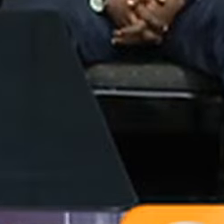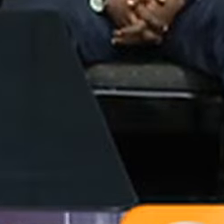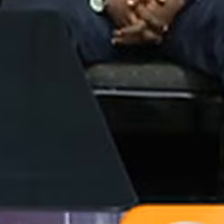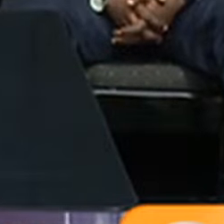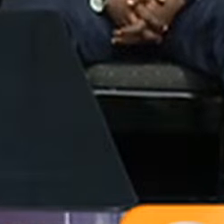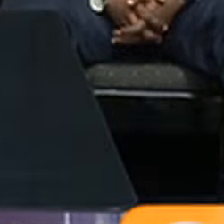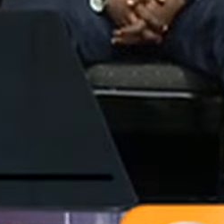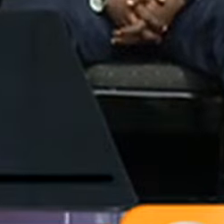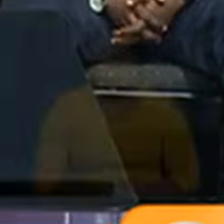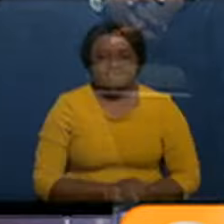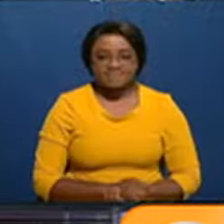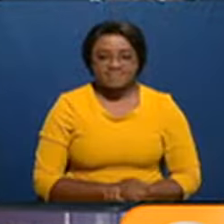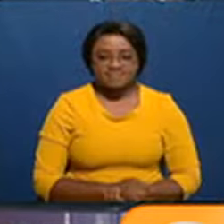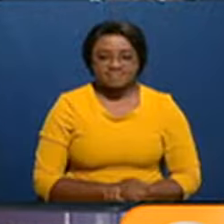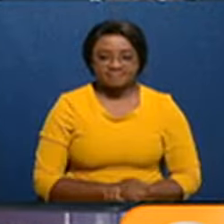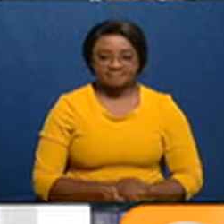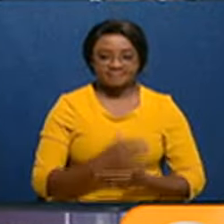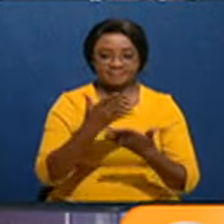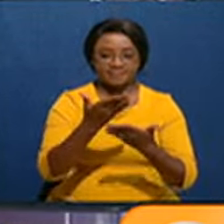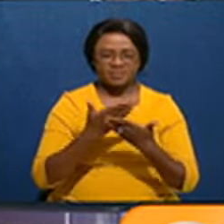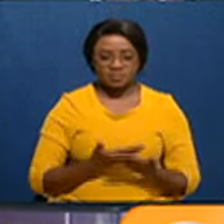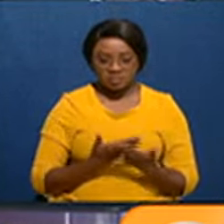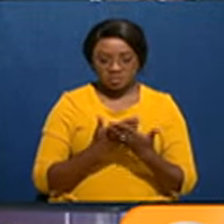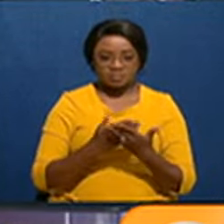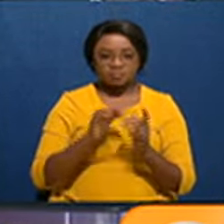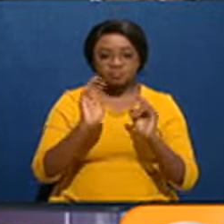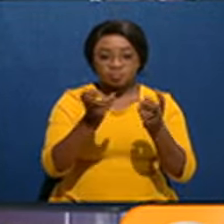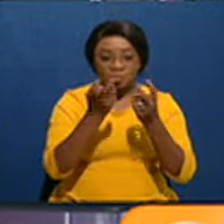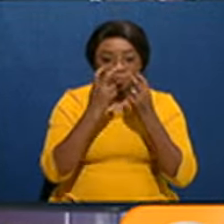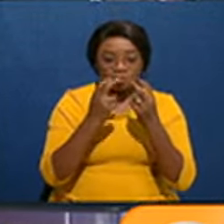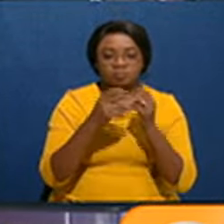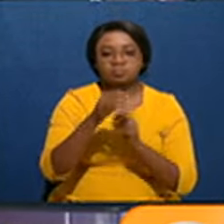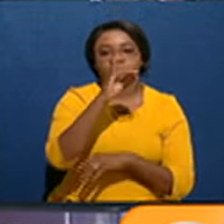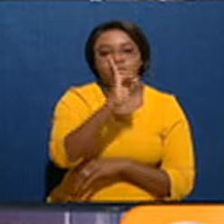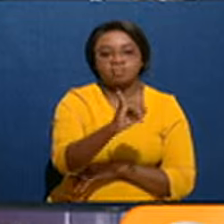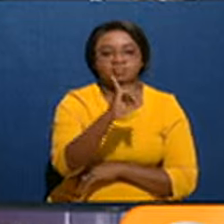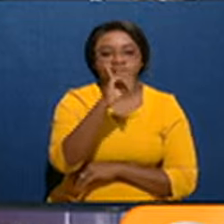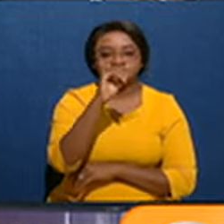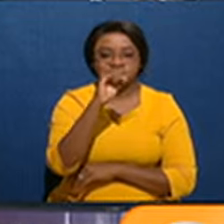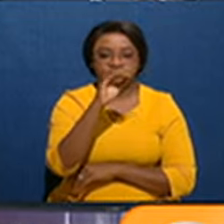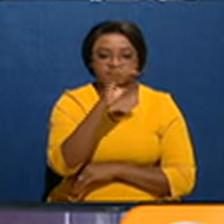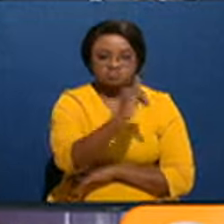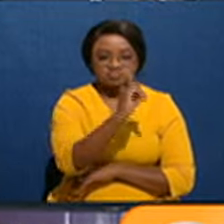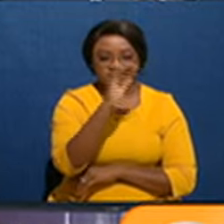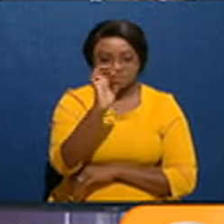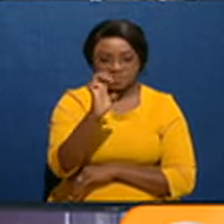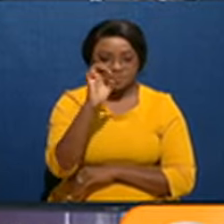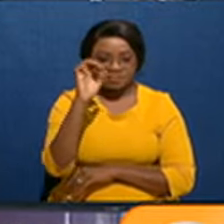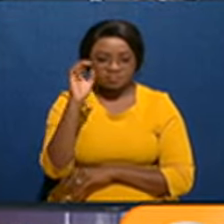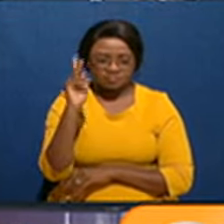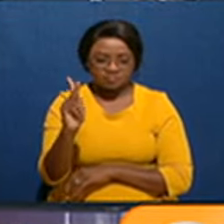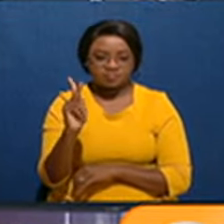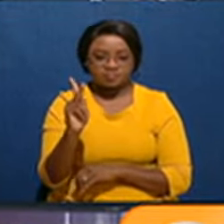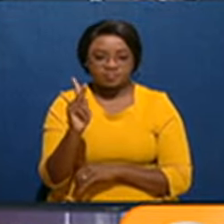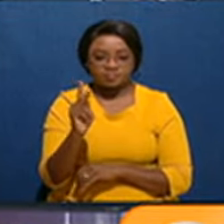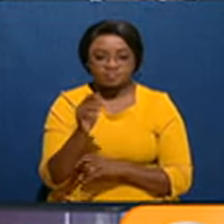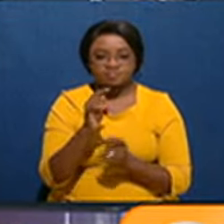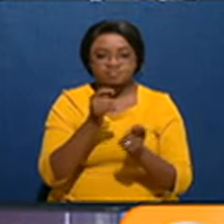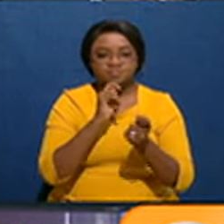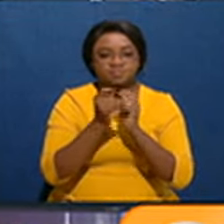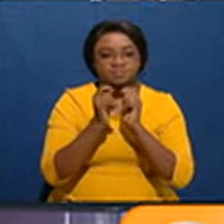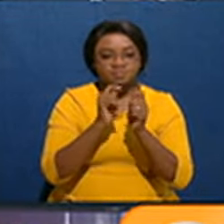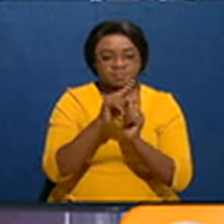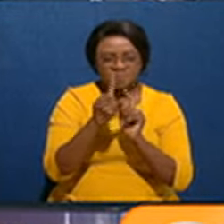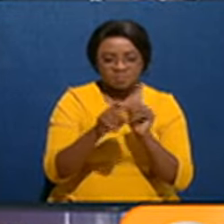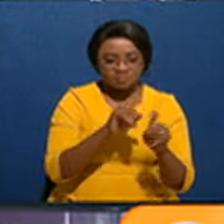Welcome back. You're watching the Institution of Engineers of Kenya debate that will culminate in the elections that will happen in a week's time on